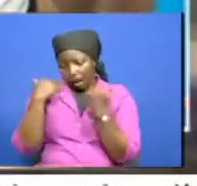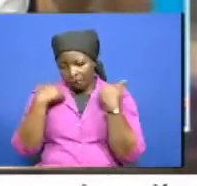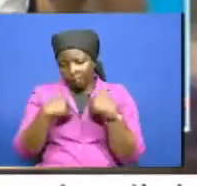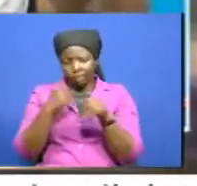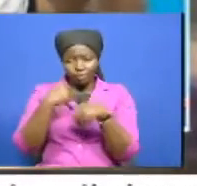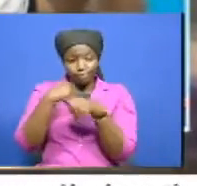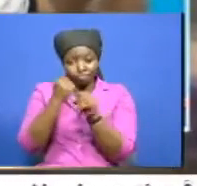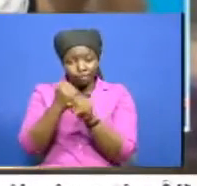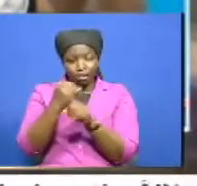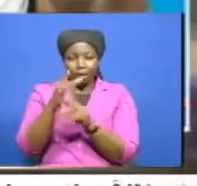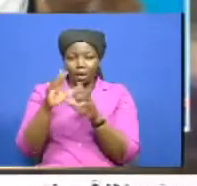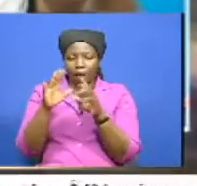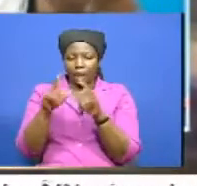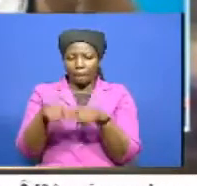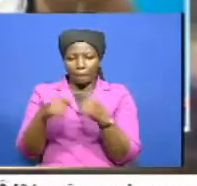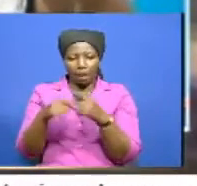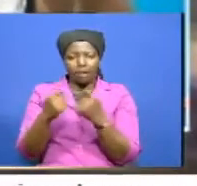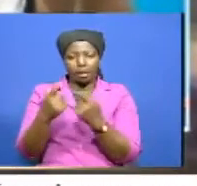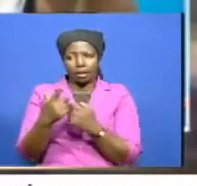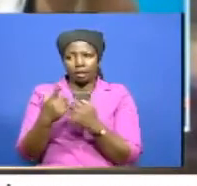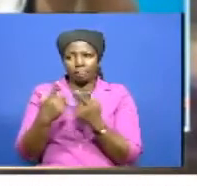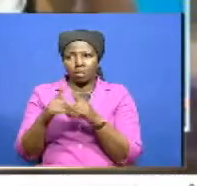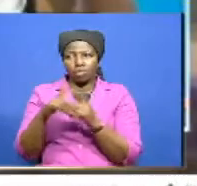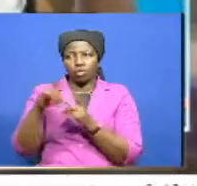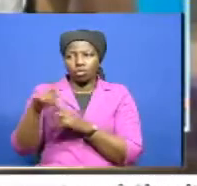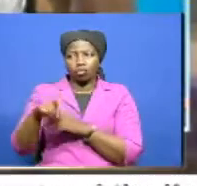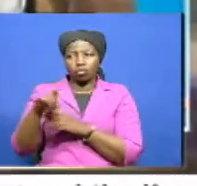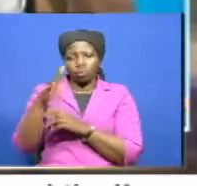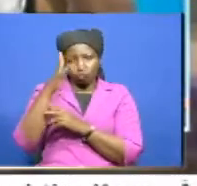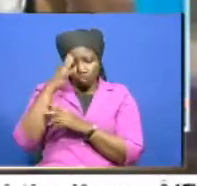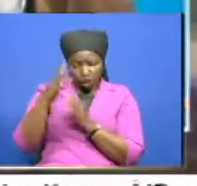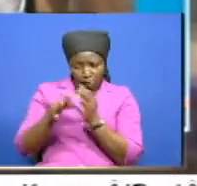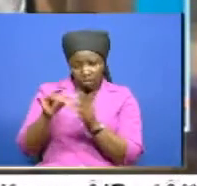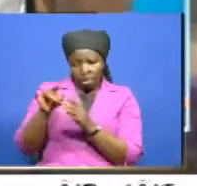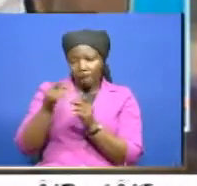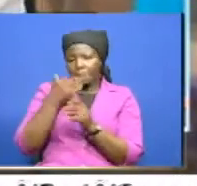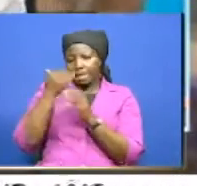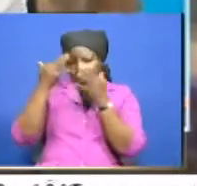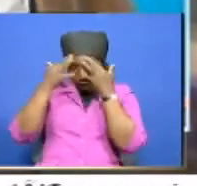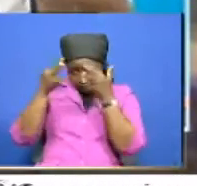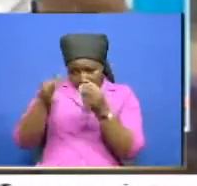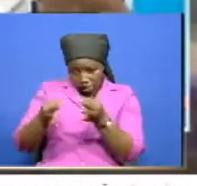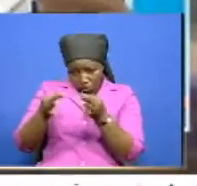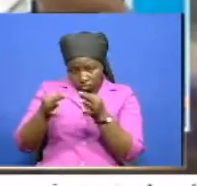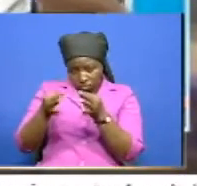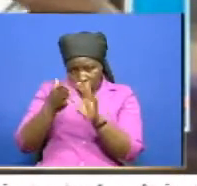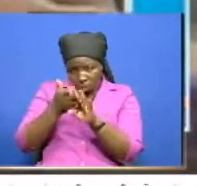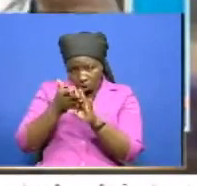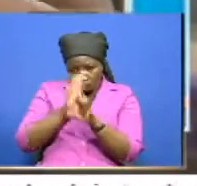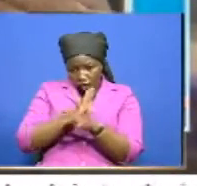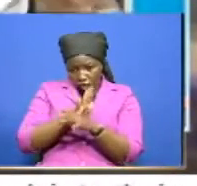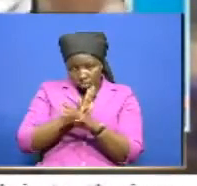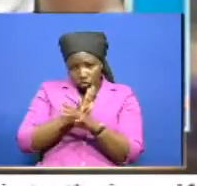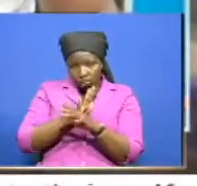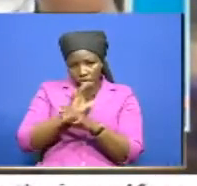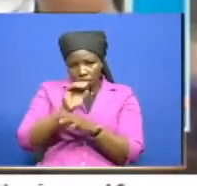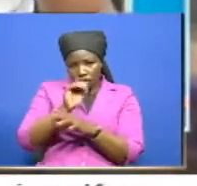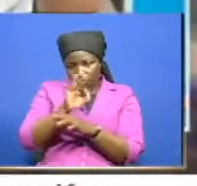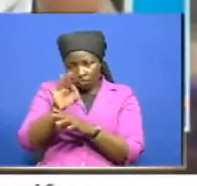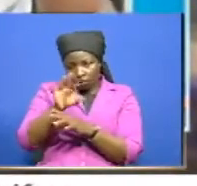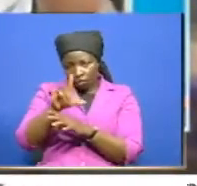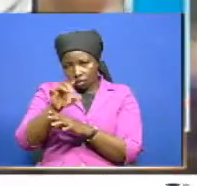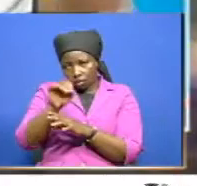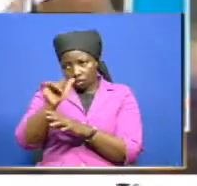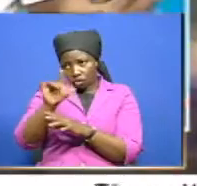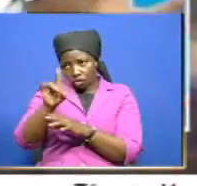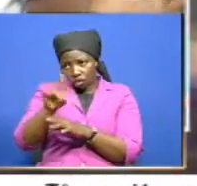behind. But it should be like, is this the best decision to offload at this point, or should I just go as far as possible and then create a platform? Don't